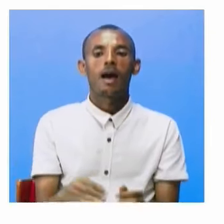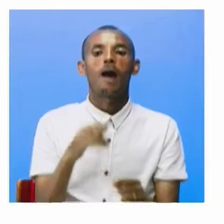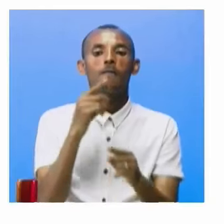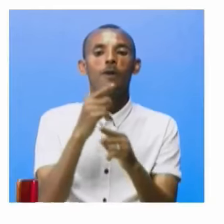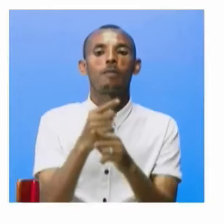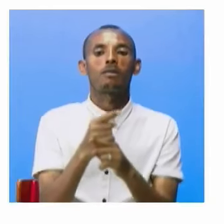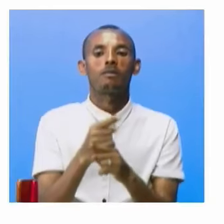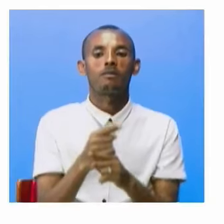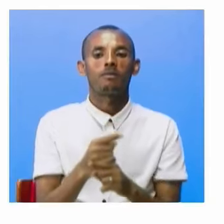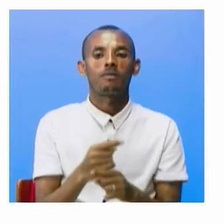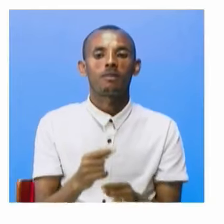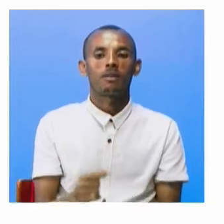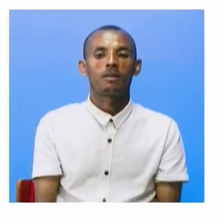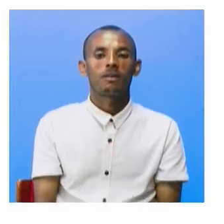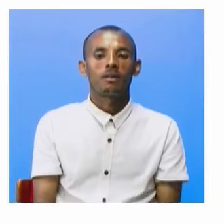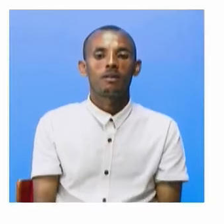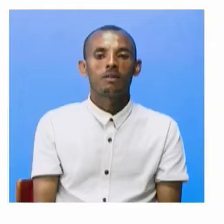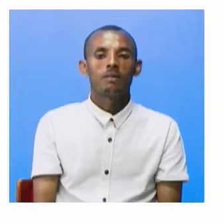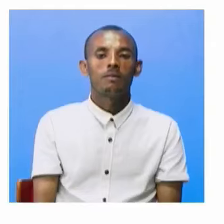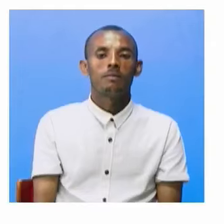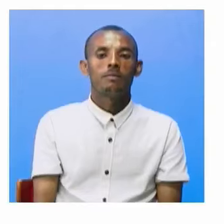affirmative